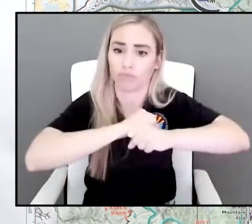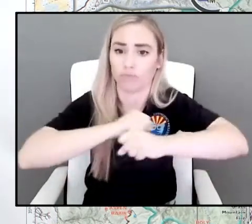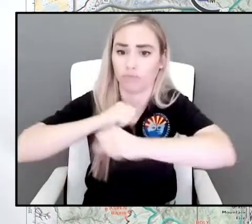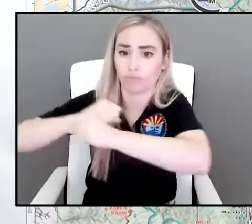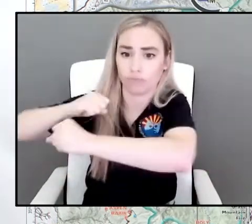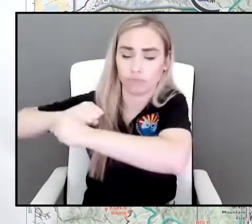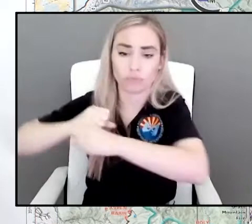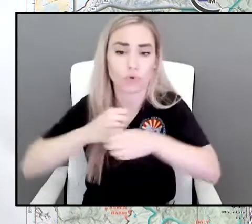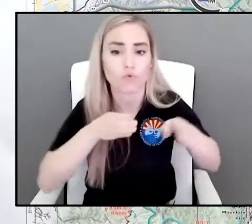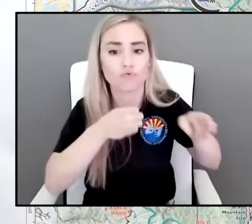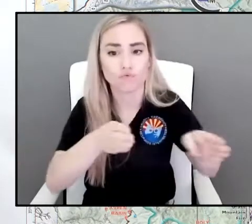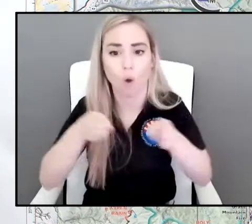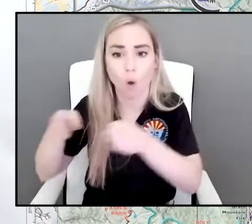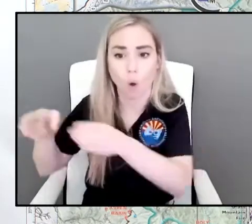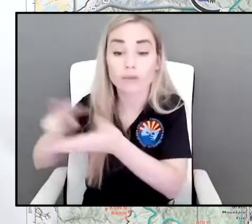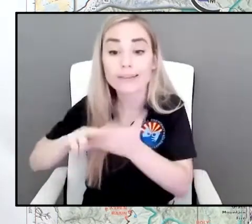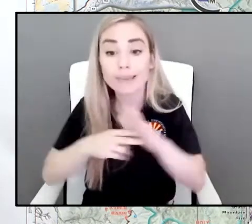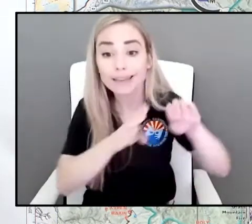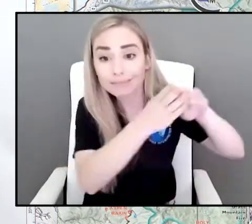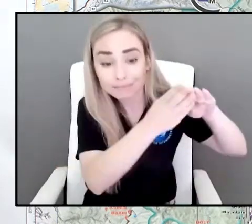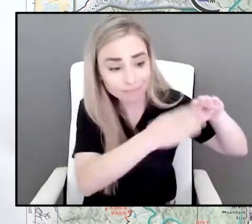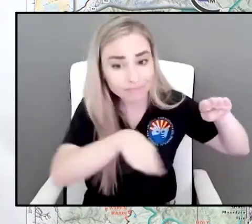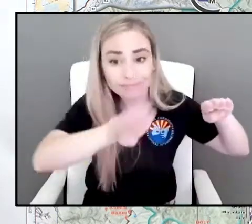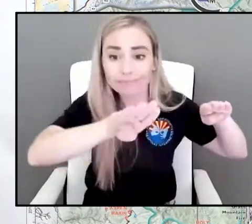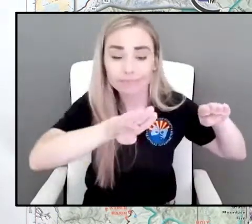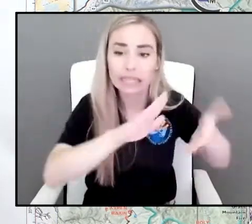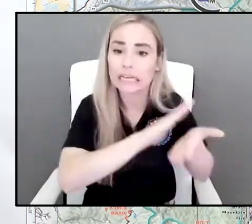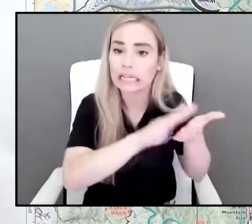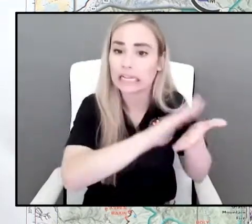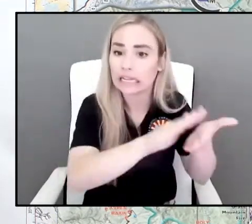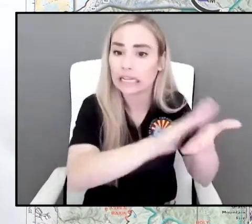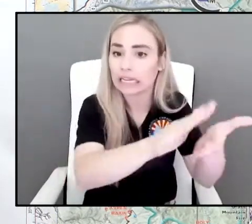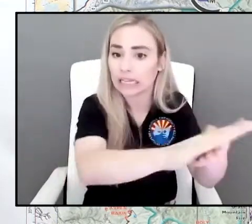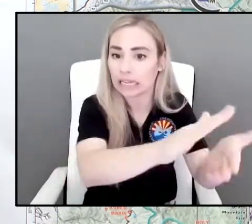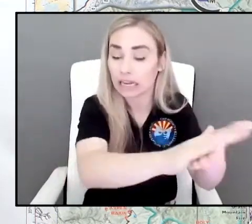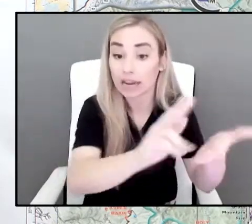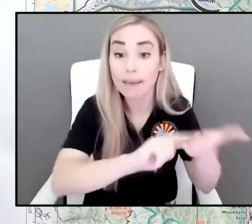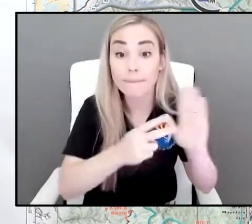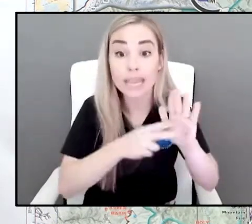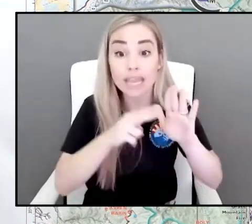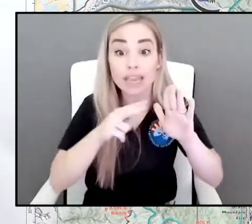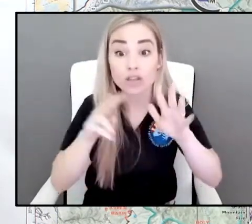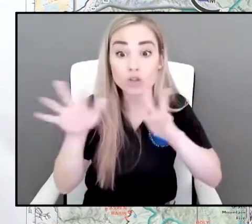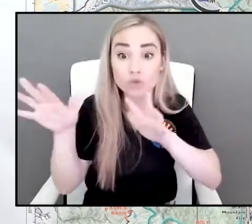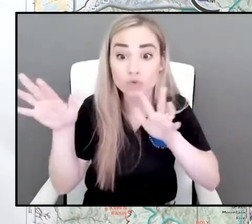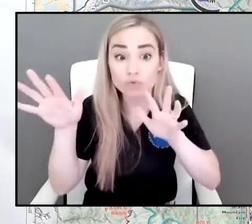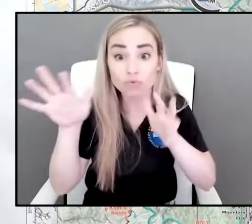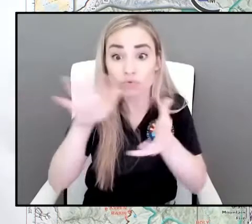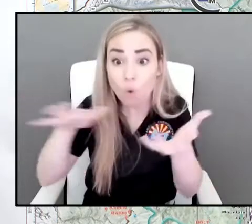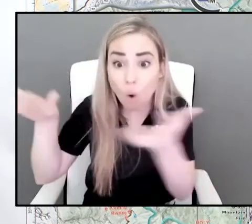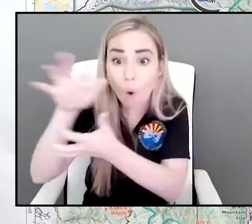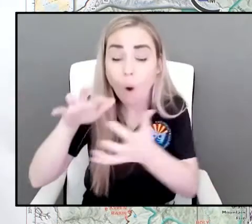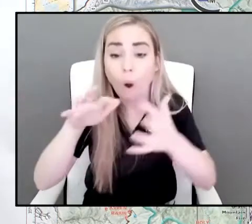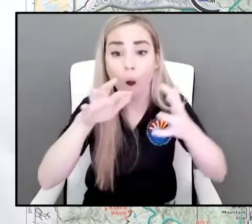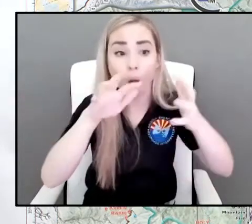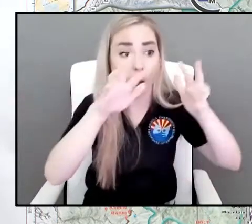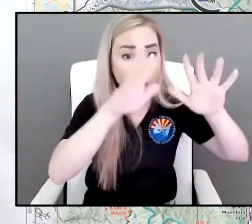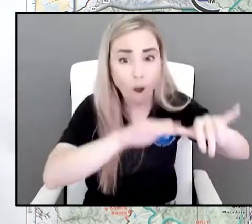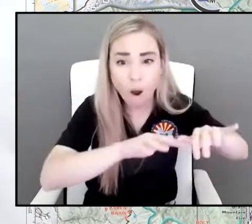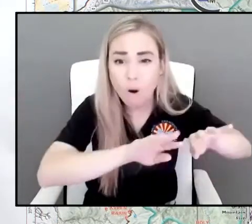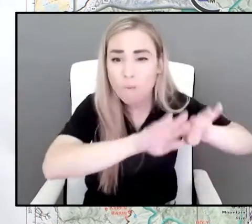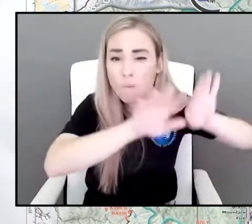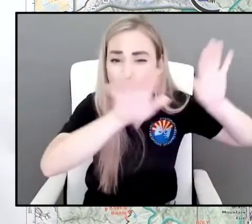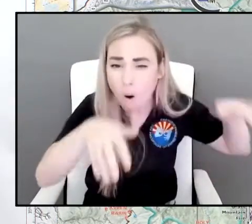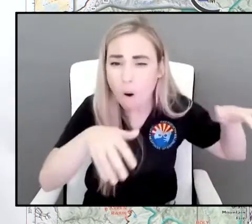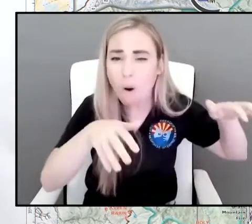ditches and cleaning out culverts. So when that big storm comes, it doesn't clog a culvert and blow out a section of road, and now we have